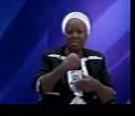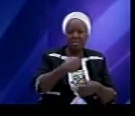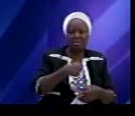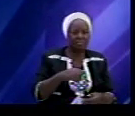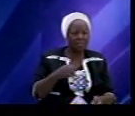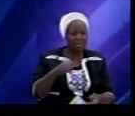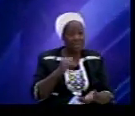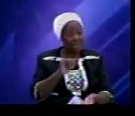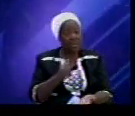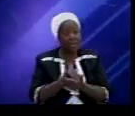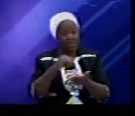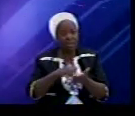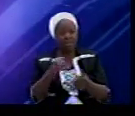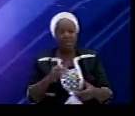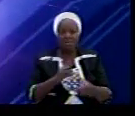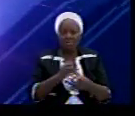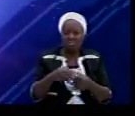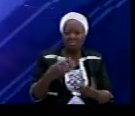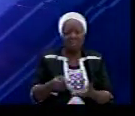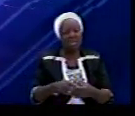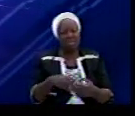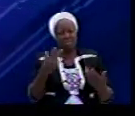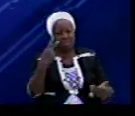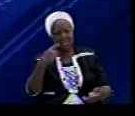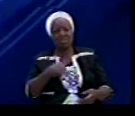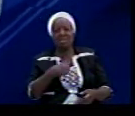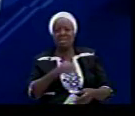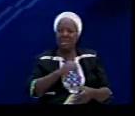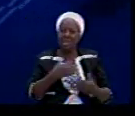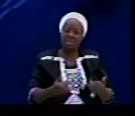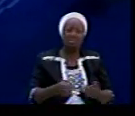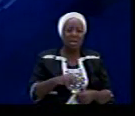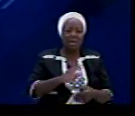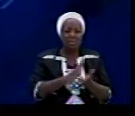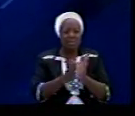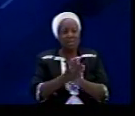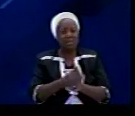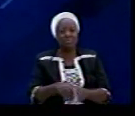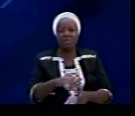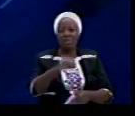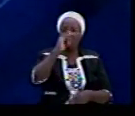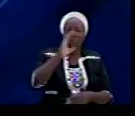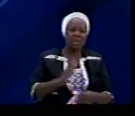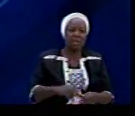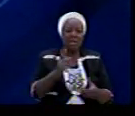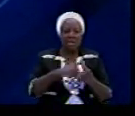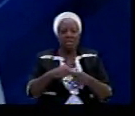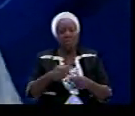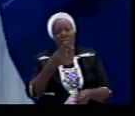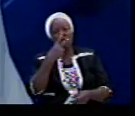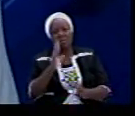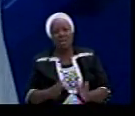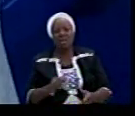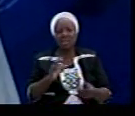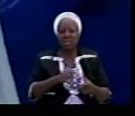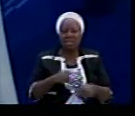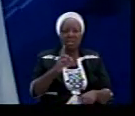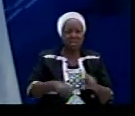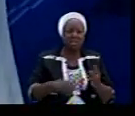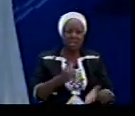help it. I became a drunkard. I couldn't help it. I became a smoker. I couldn't help it. I was